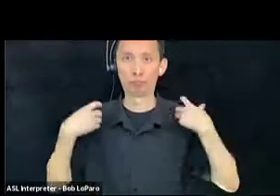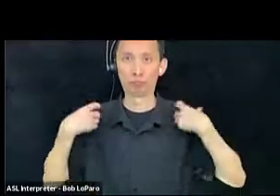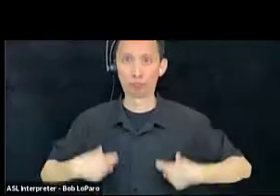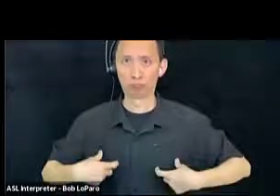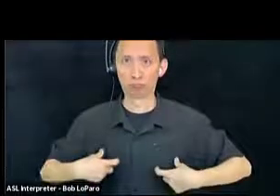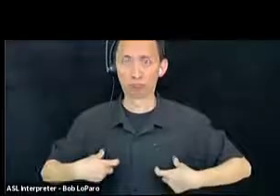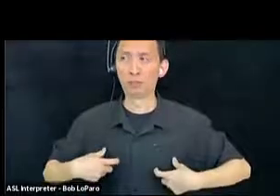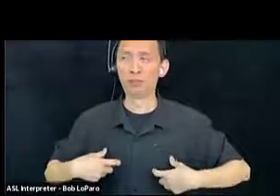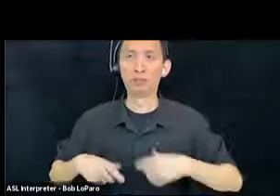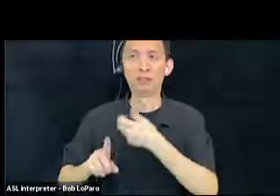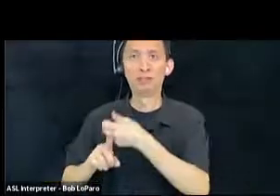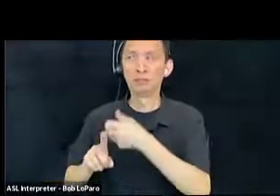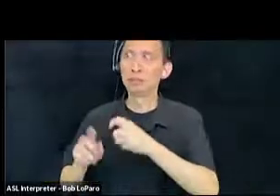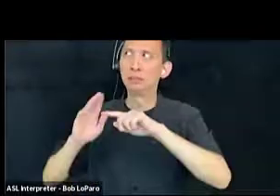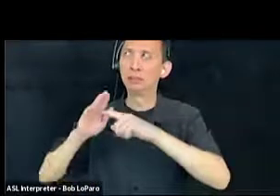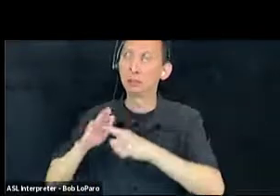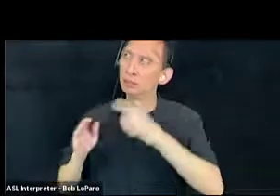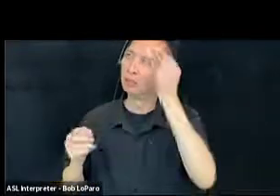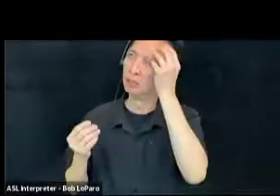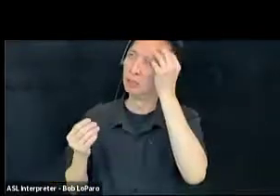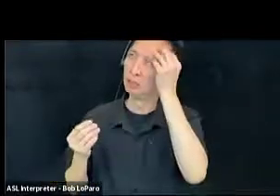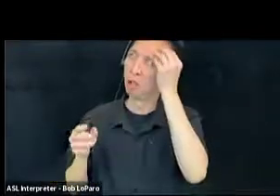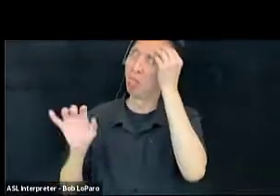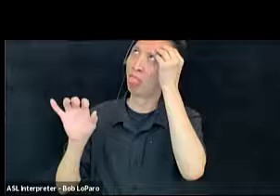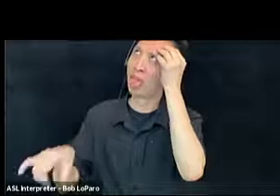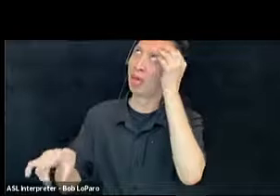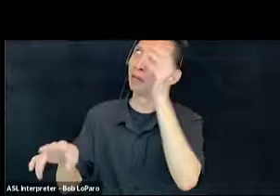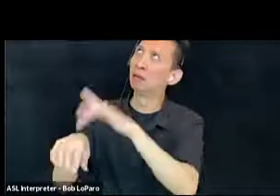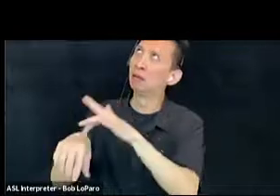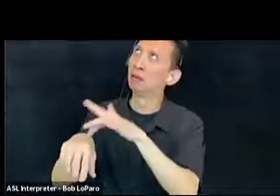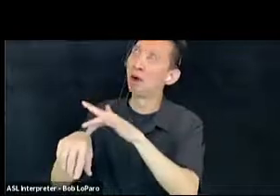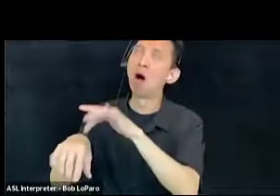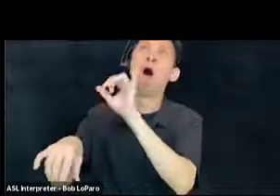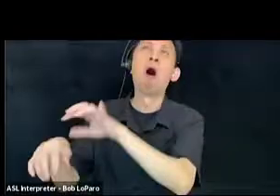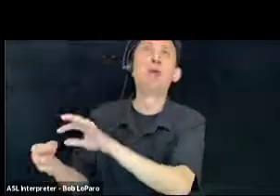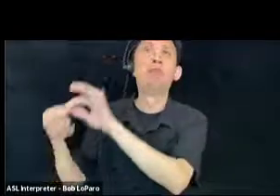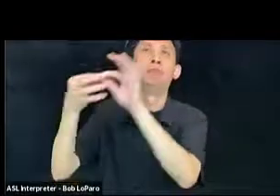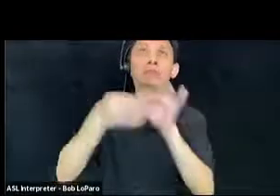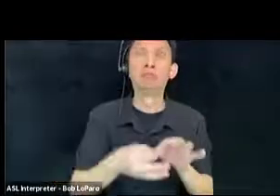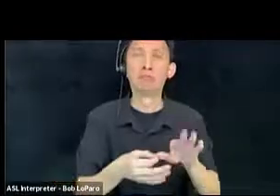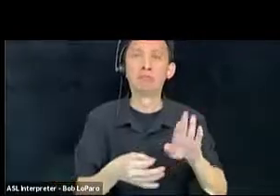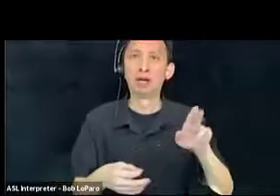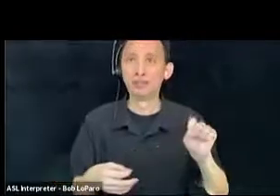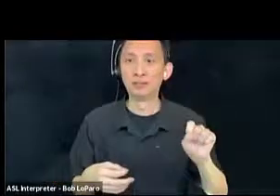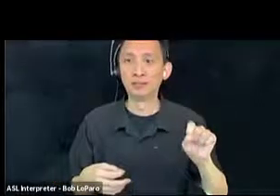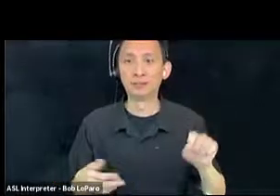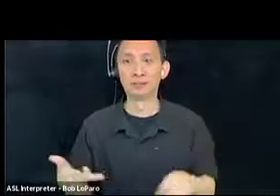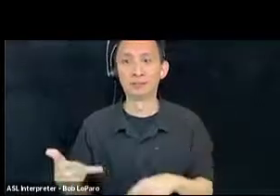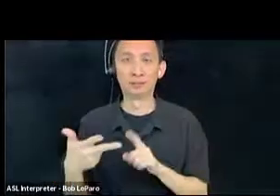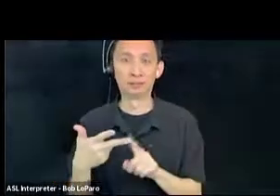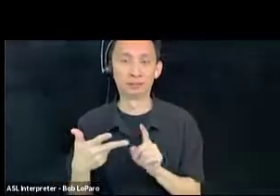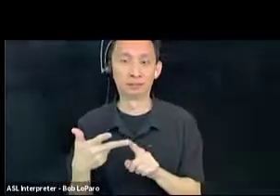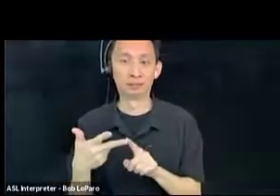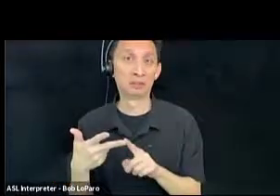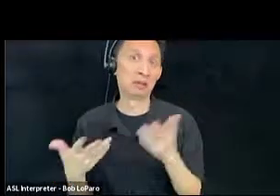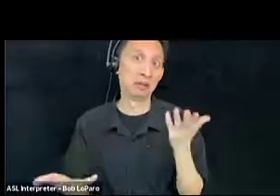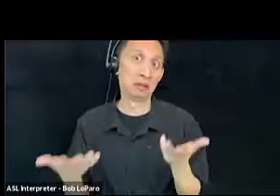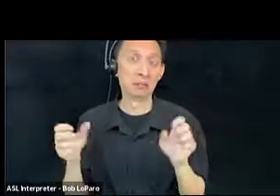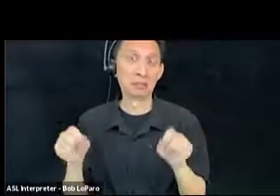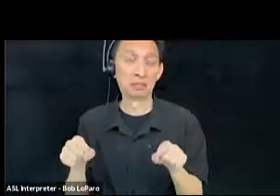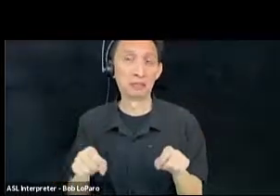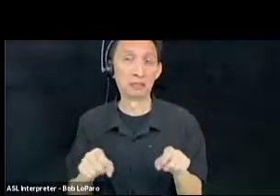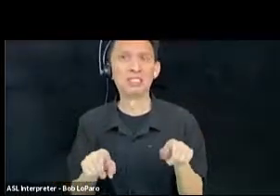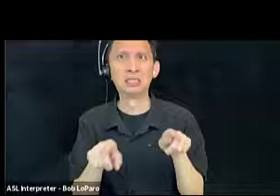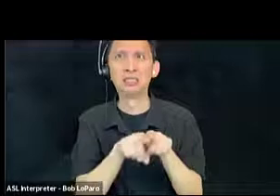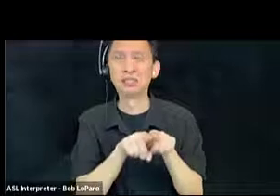to make connections for symbols. And then that one on the right could potentially be for the same child, but we've